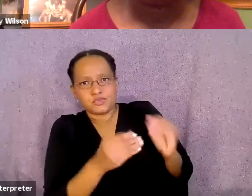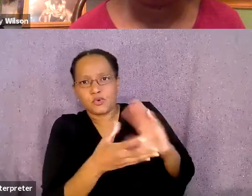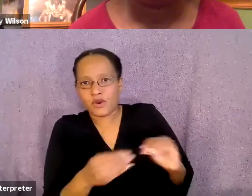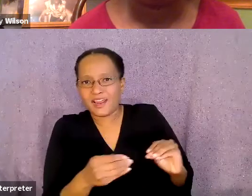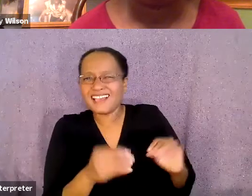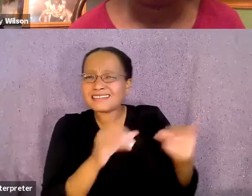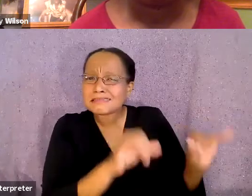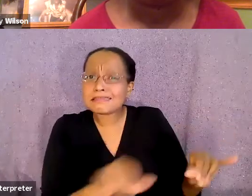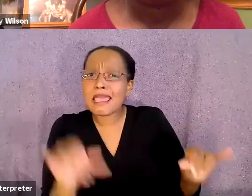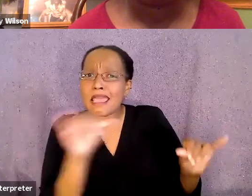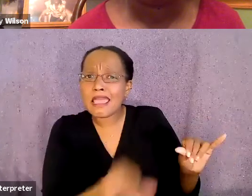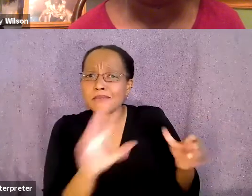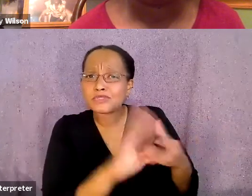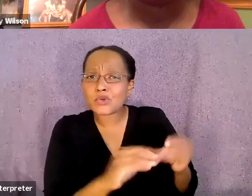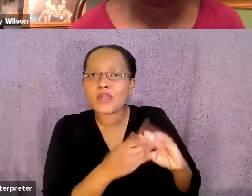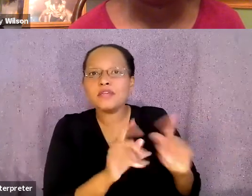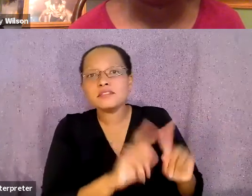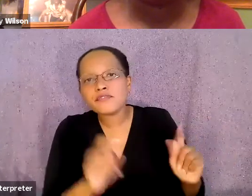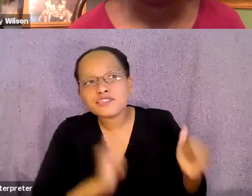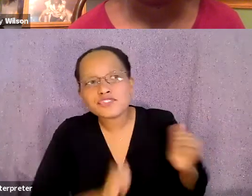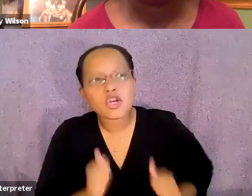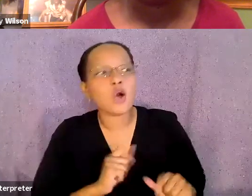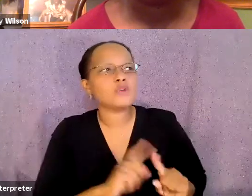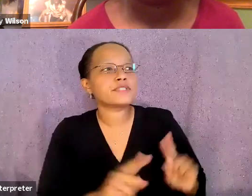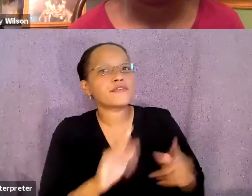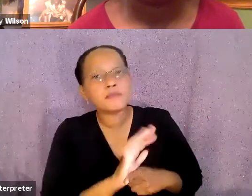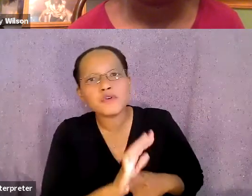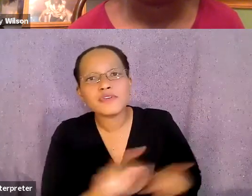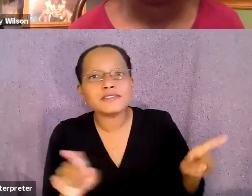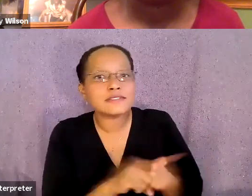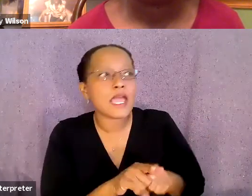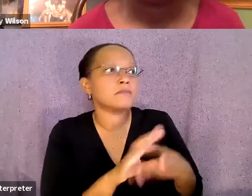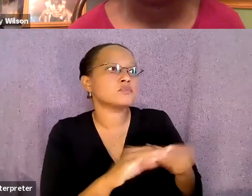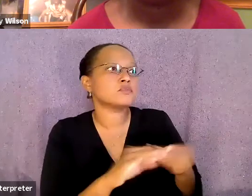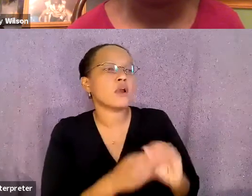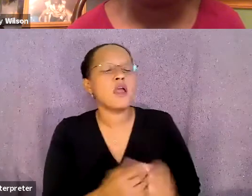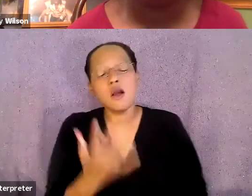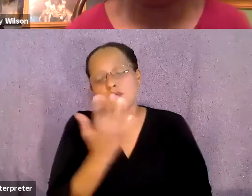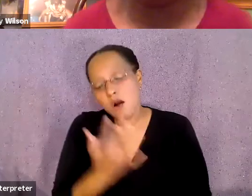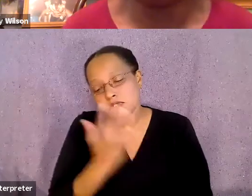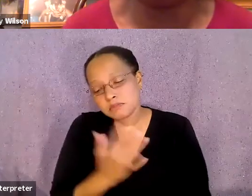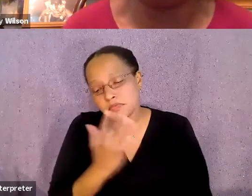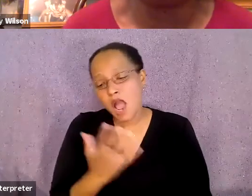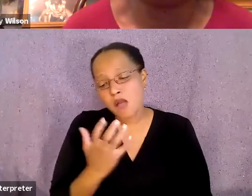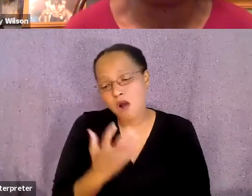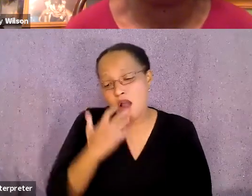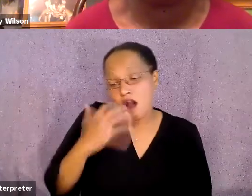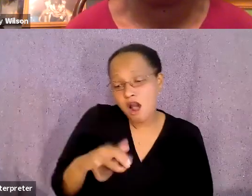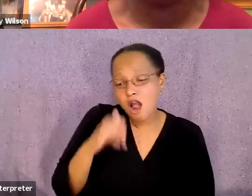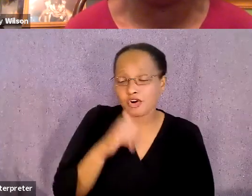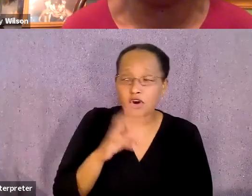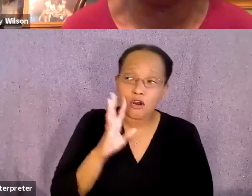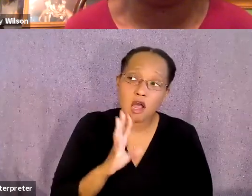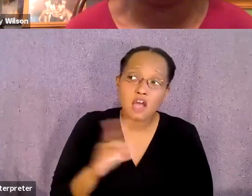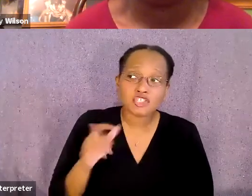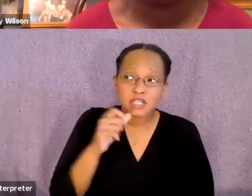different movies, same nonsense, same woe is me, I want the hot girl doesn't think that I'm hot